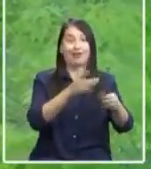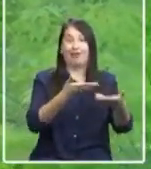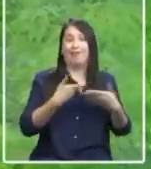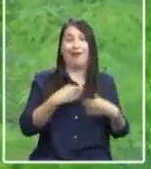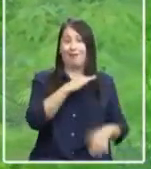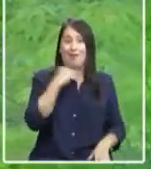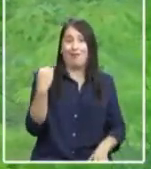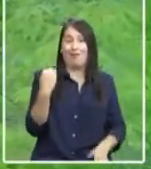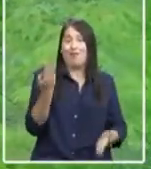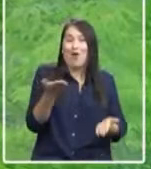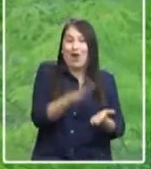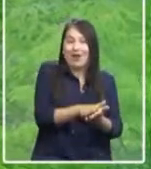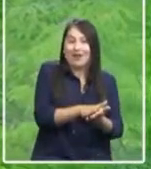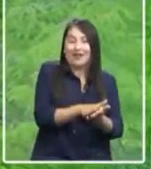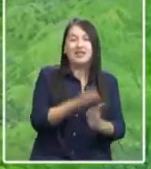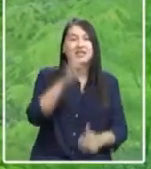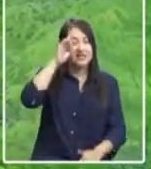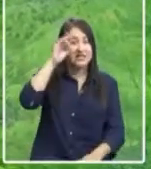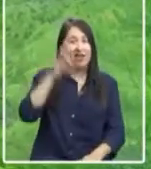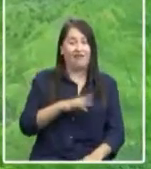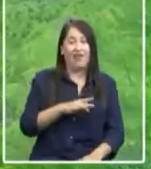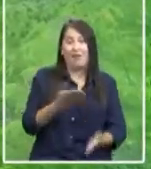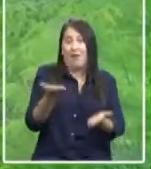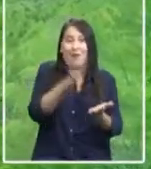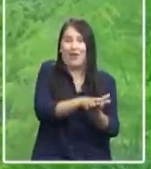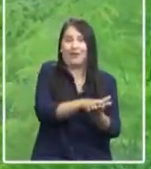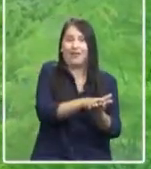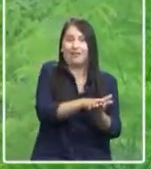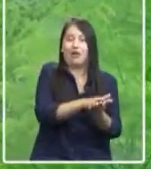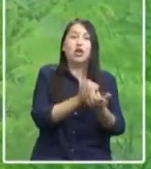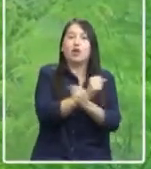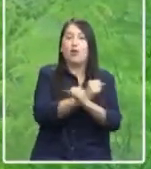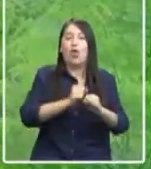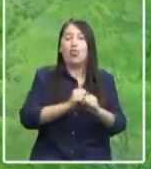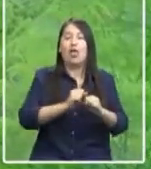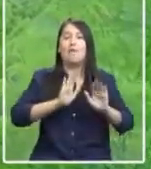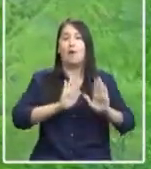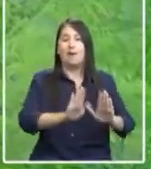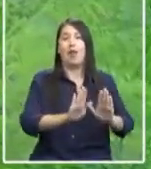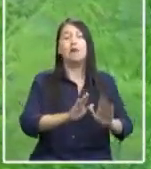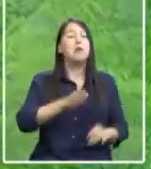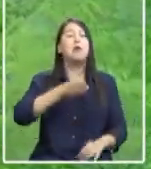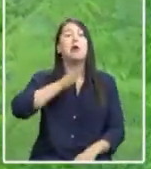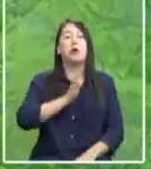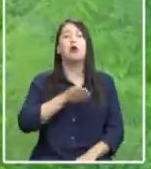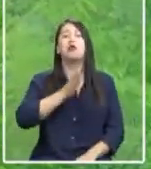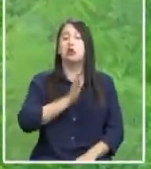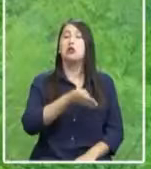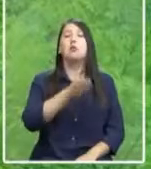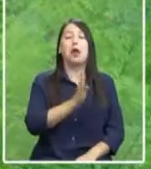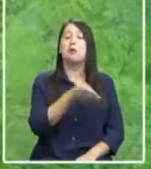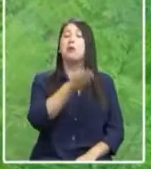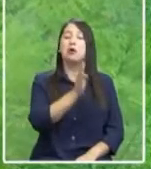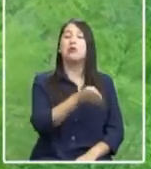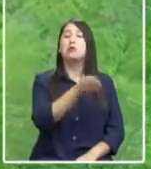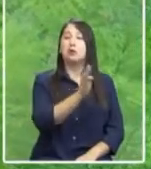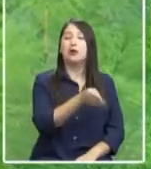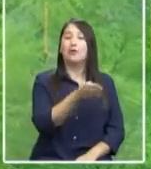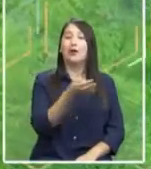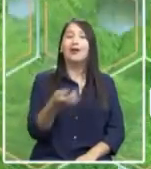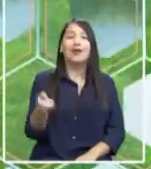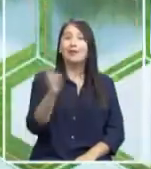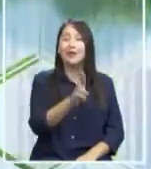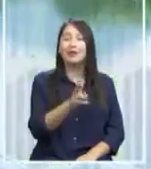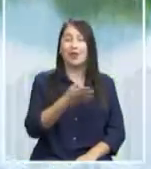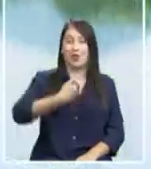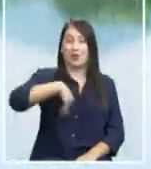is going to kill us, but we cannot stop. We continue. I keep repeating that our house, our planet is burning.